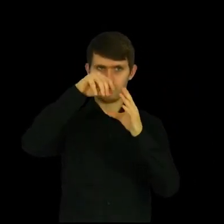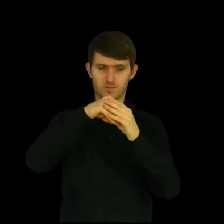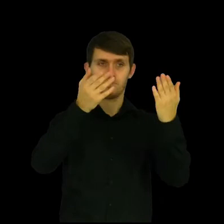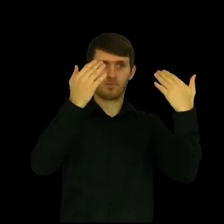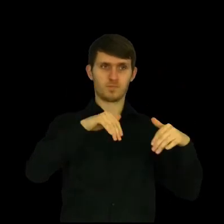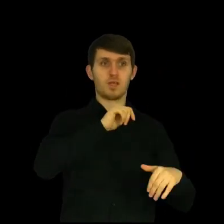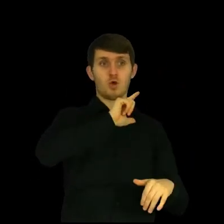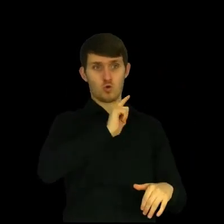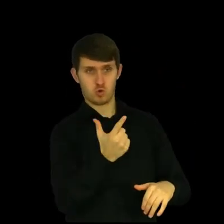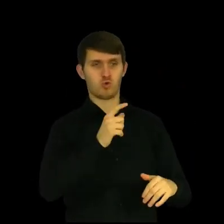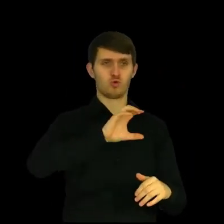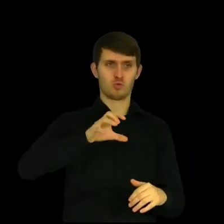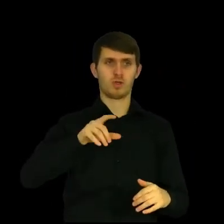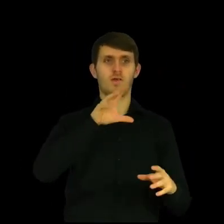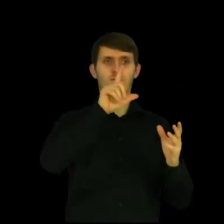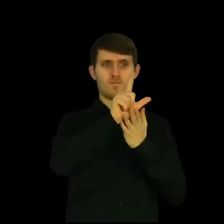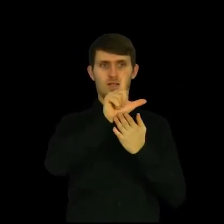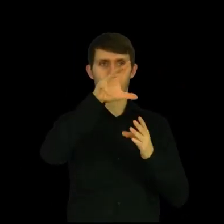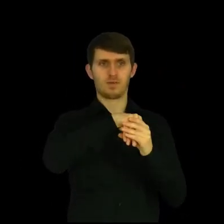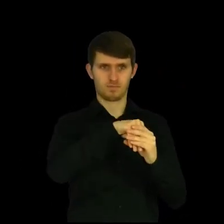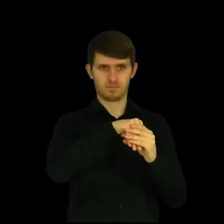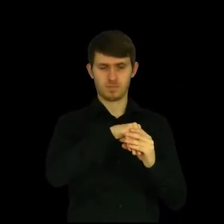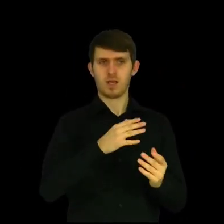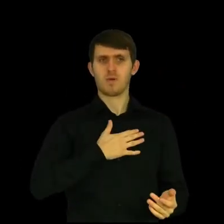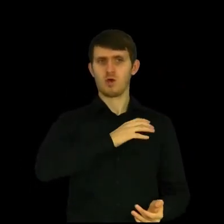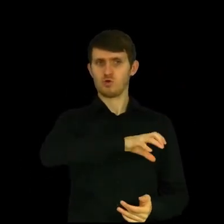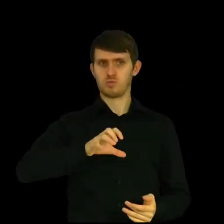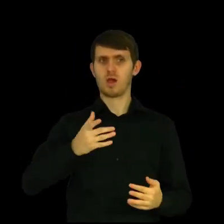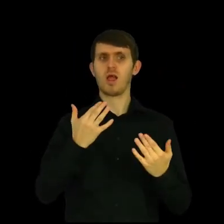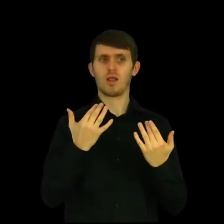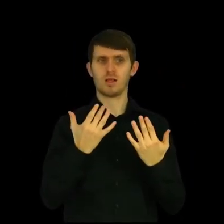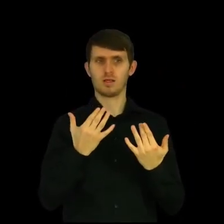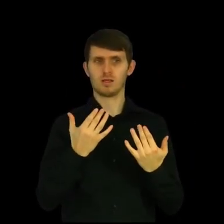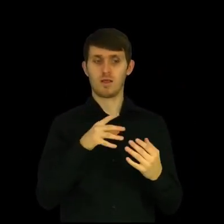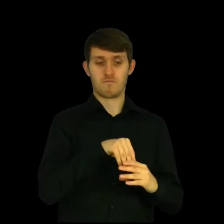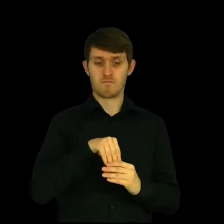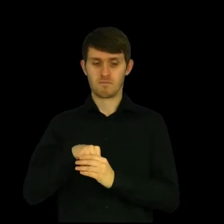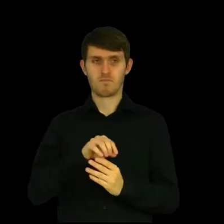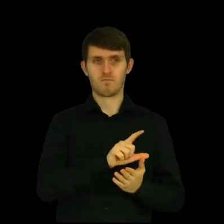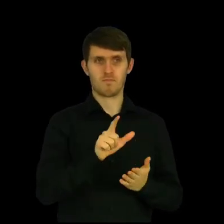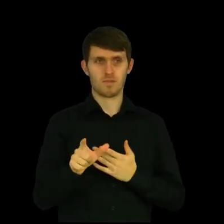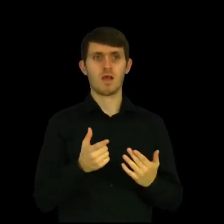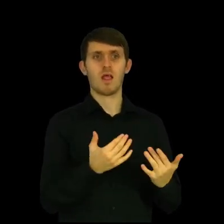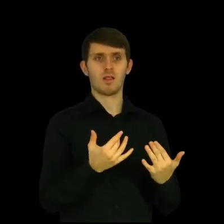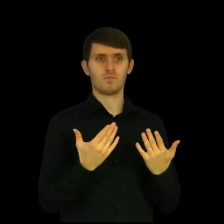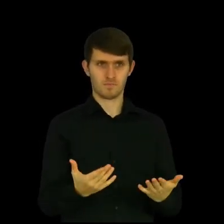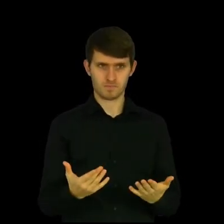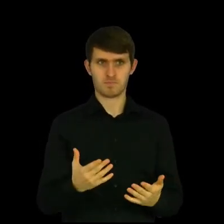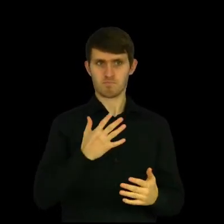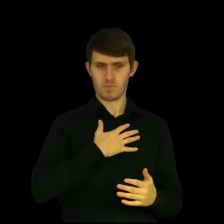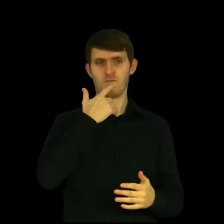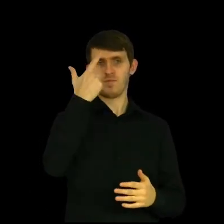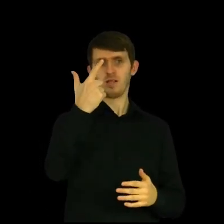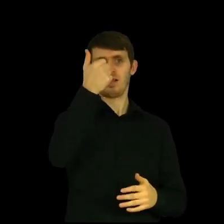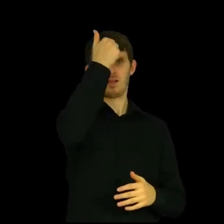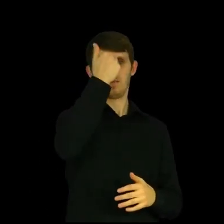one group of 12, and then here is another group of 12. It's another group of 12. So how many groups of 12 do we have?